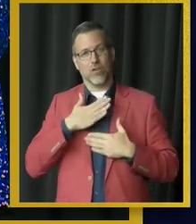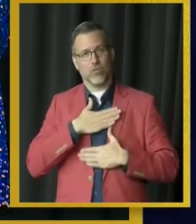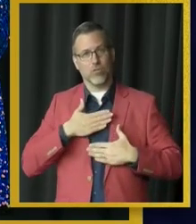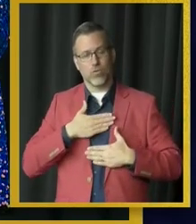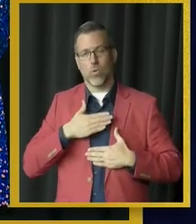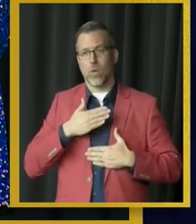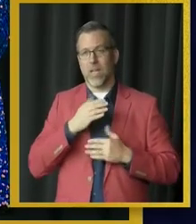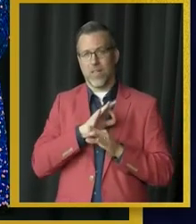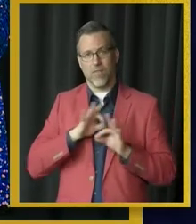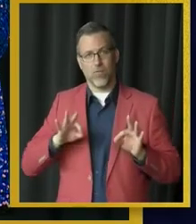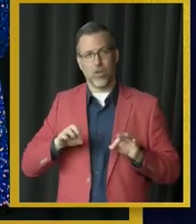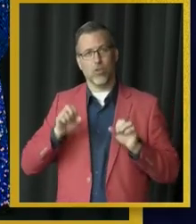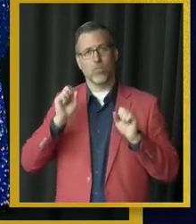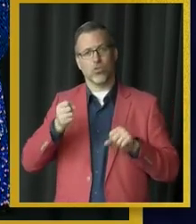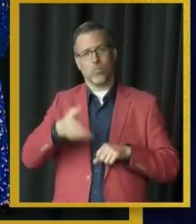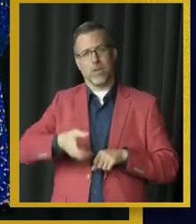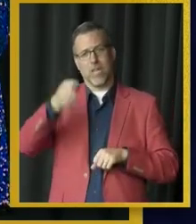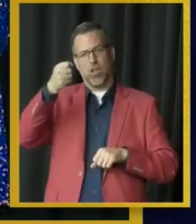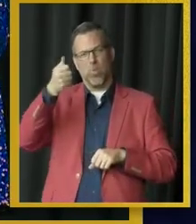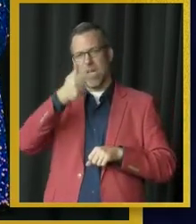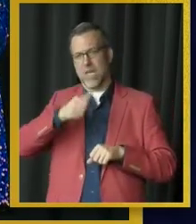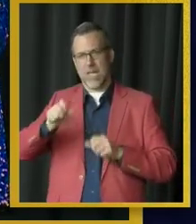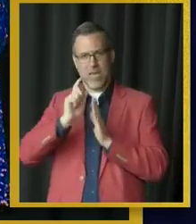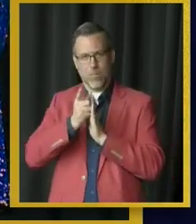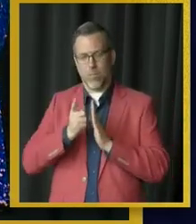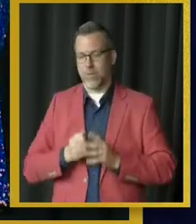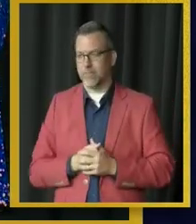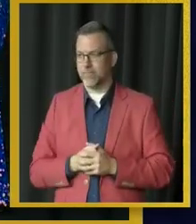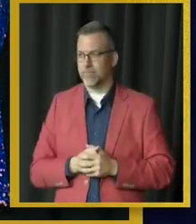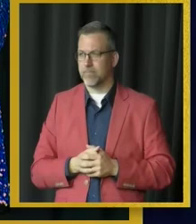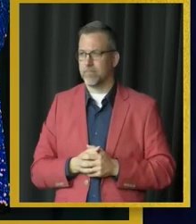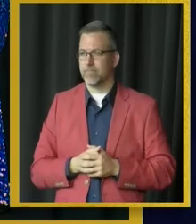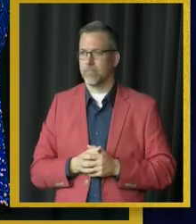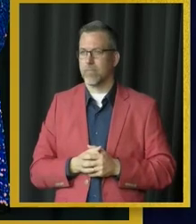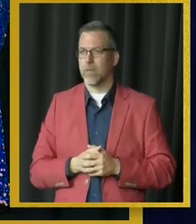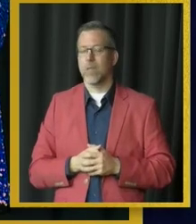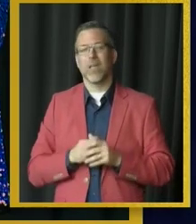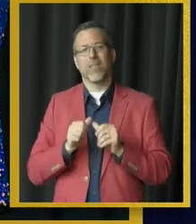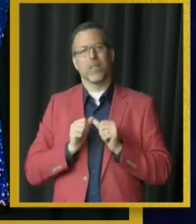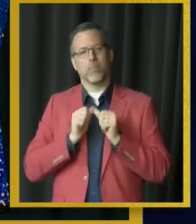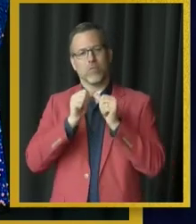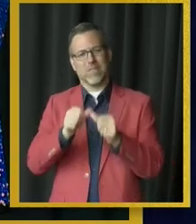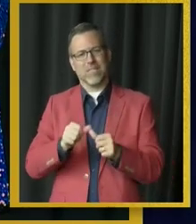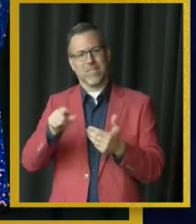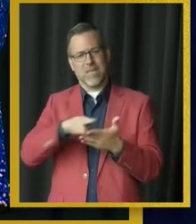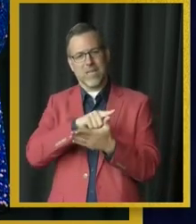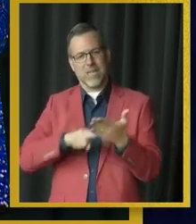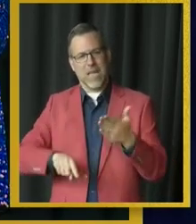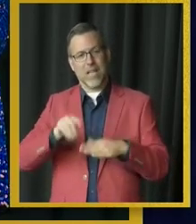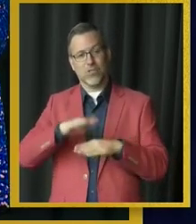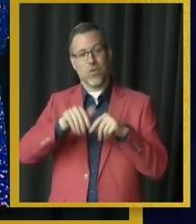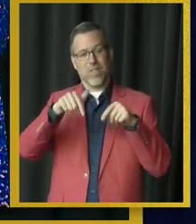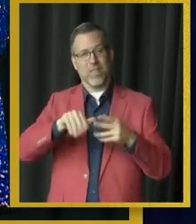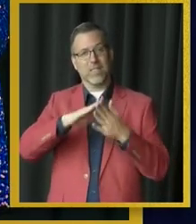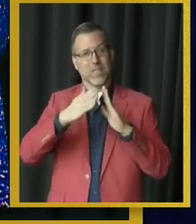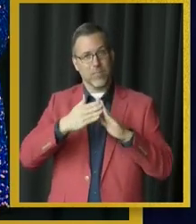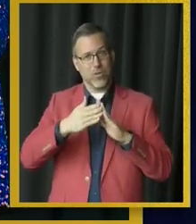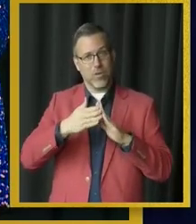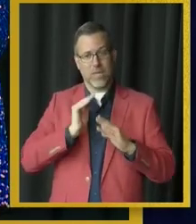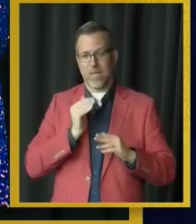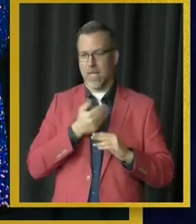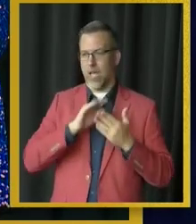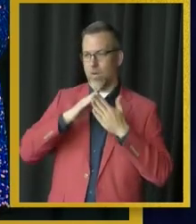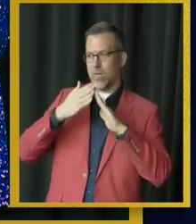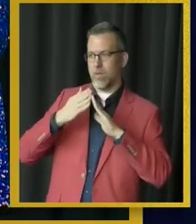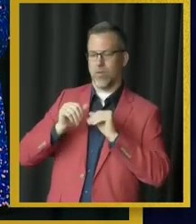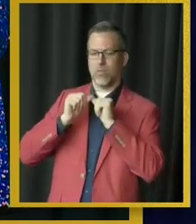their freedoms could be stripped away at any moment. The persistent and consistent attacks on this community, on our community, have